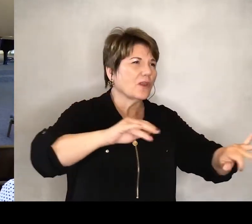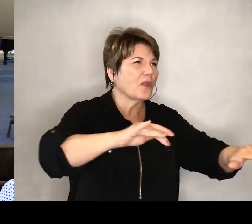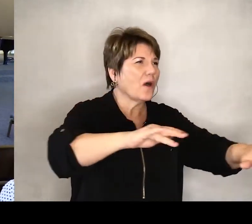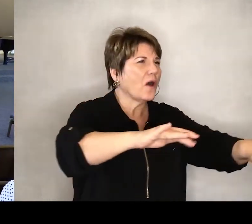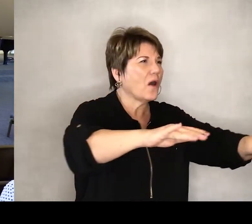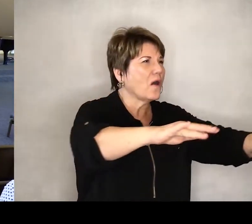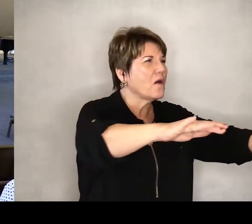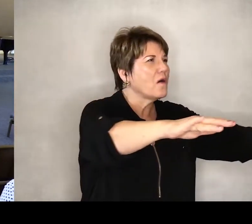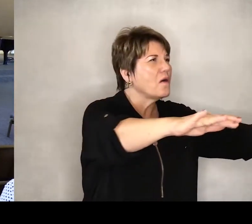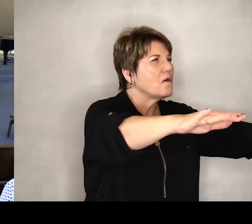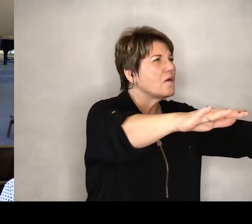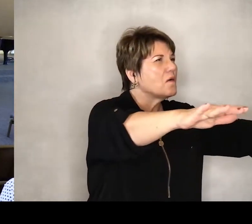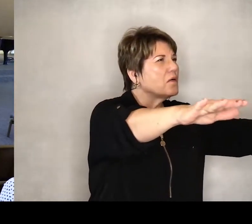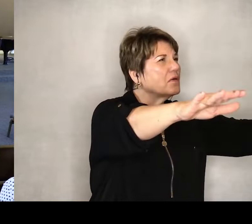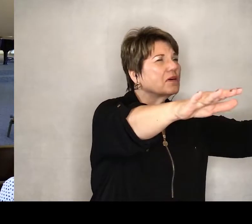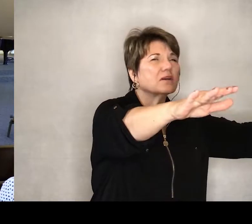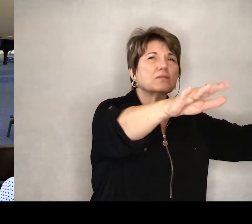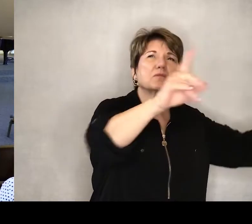blessings flow.